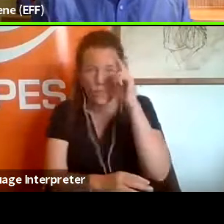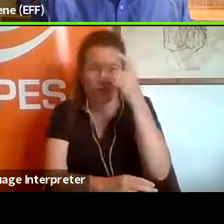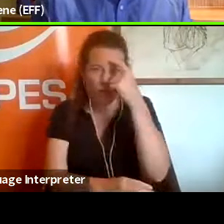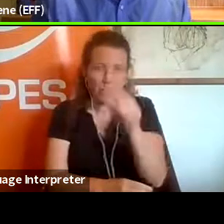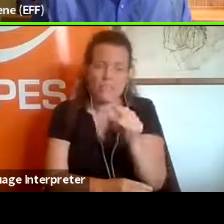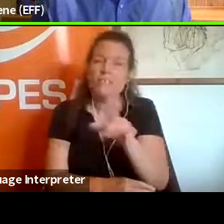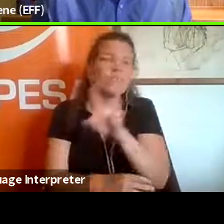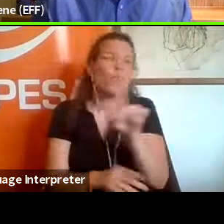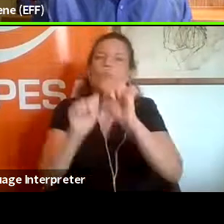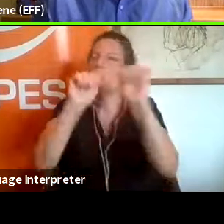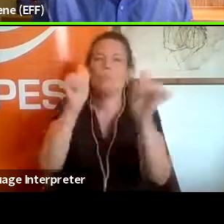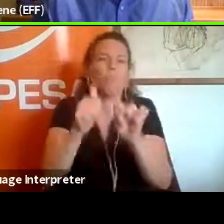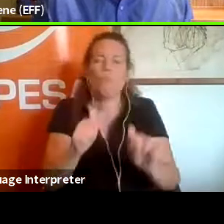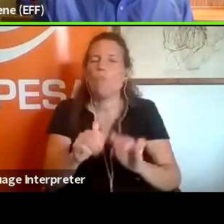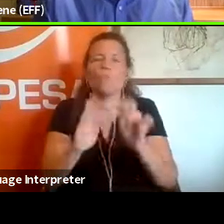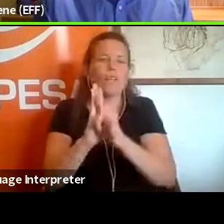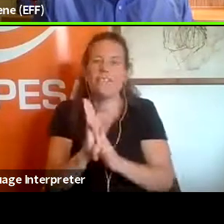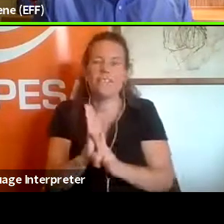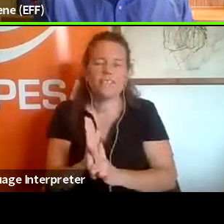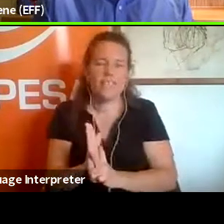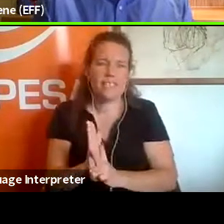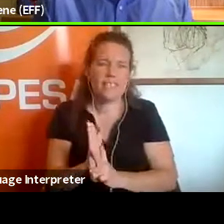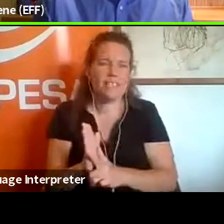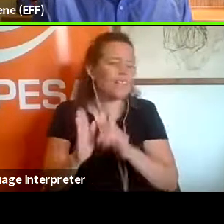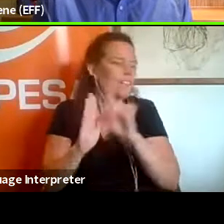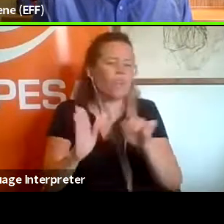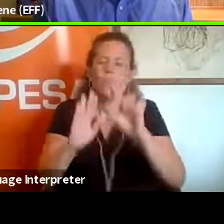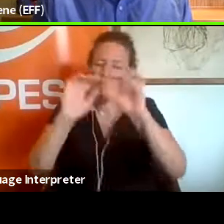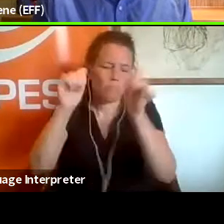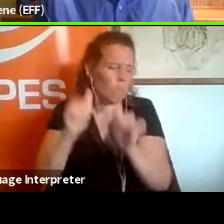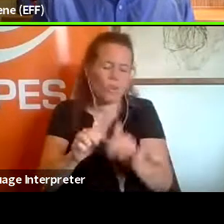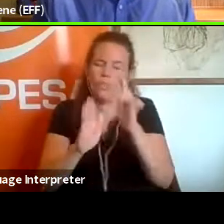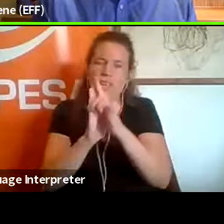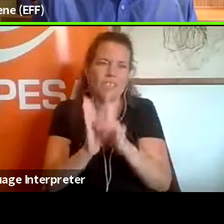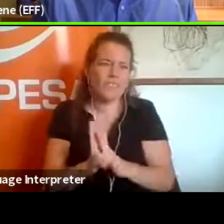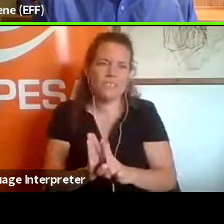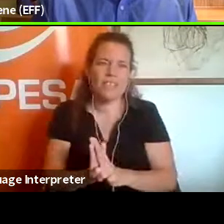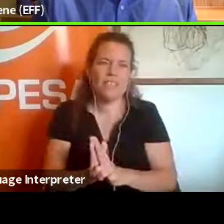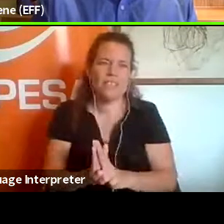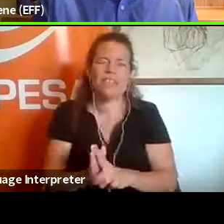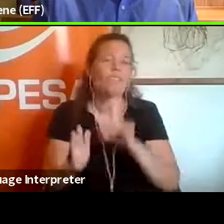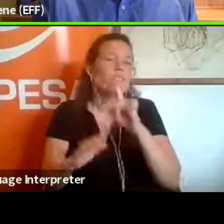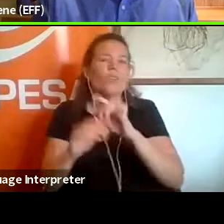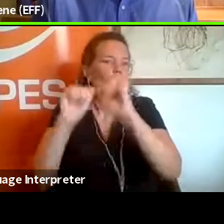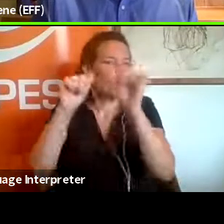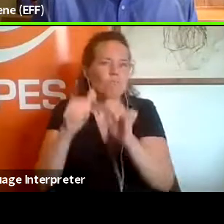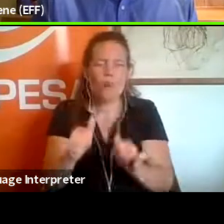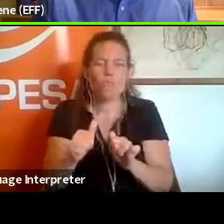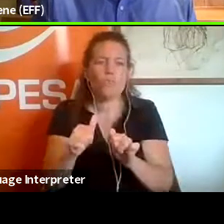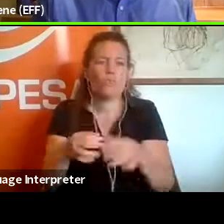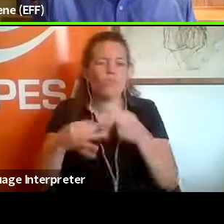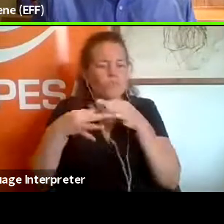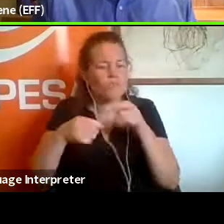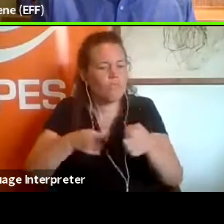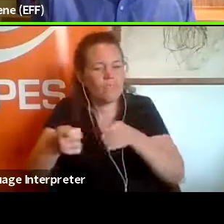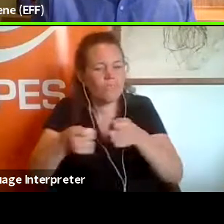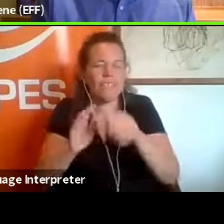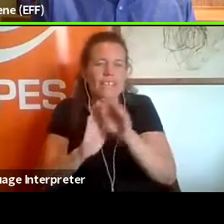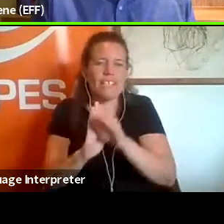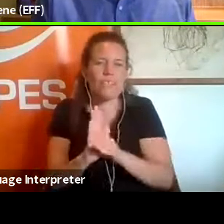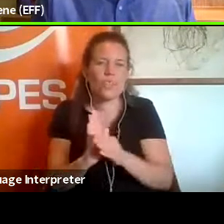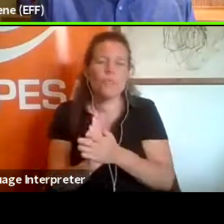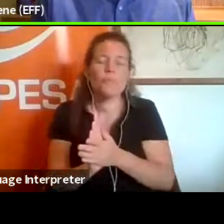model legislation, that the principles are not model legislation, and they're not model regulation. And I think, as what we all